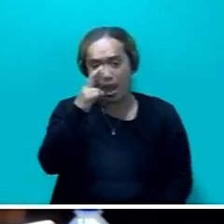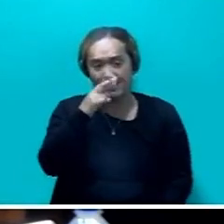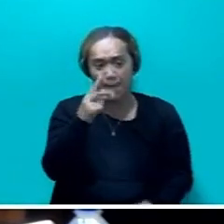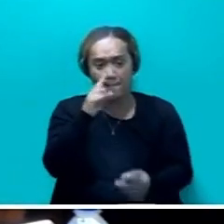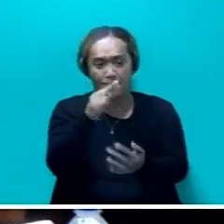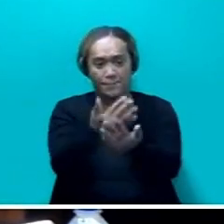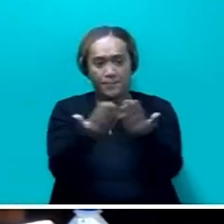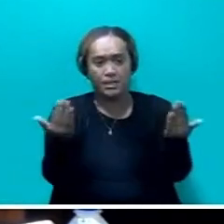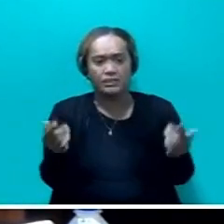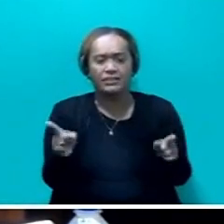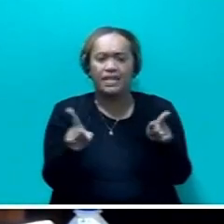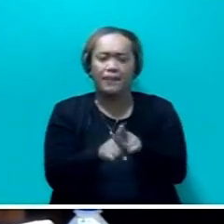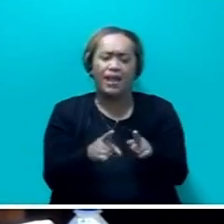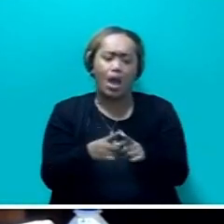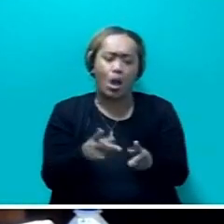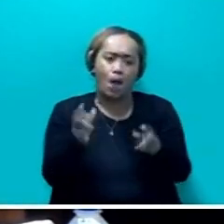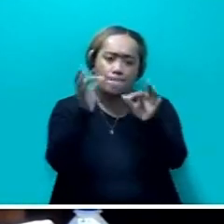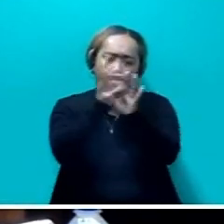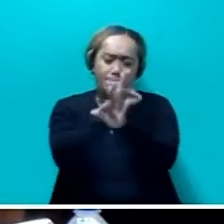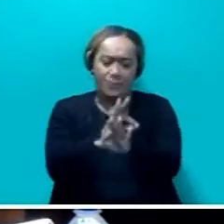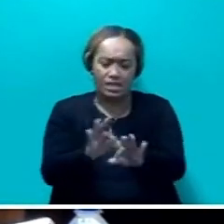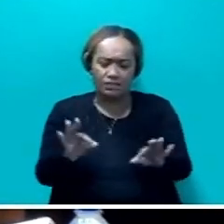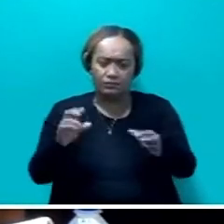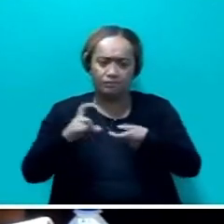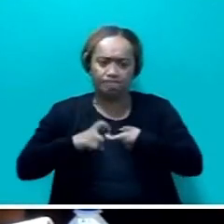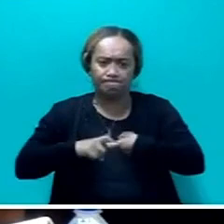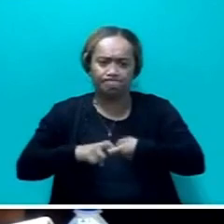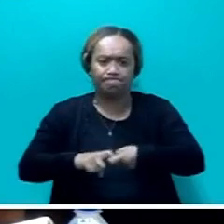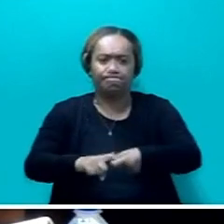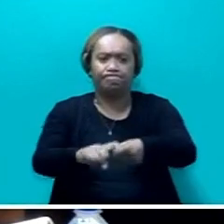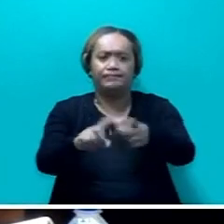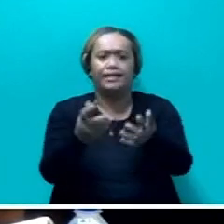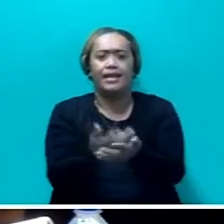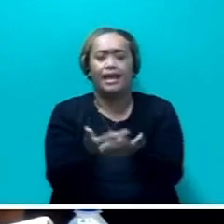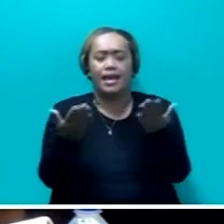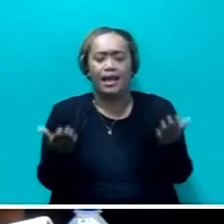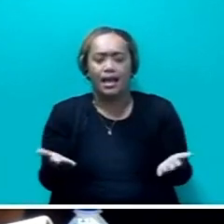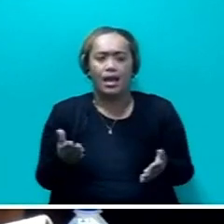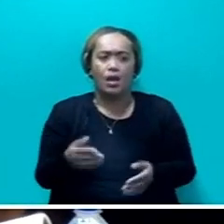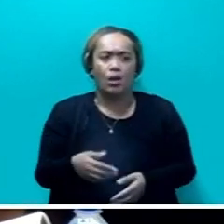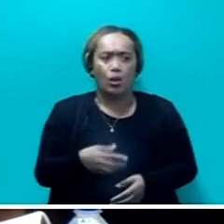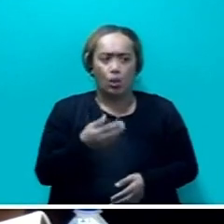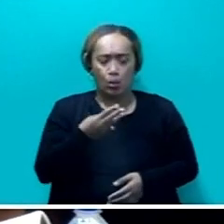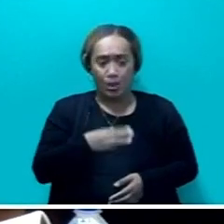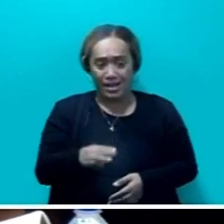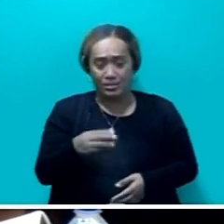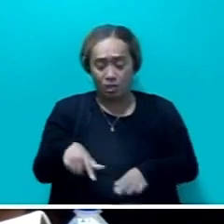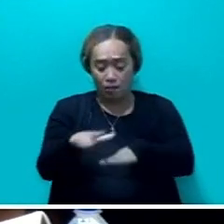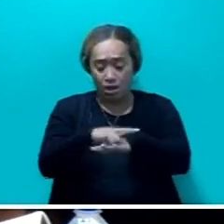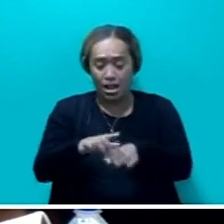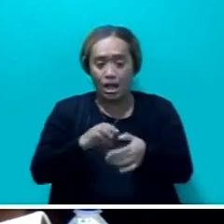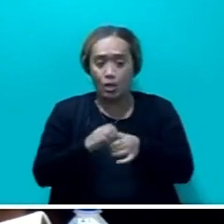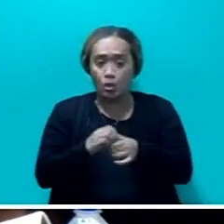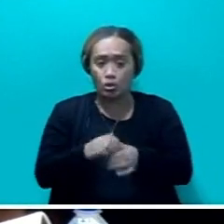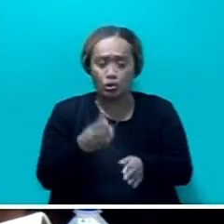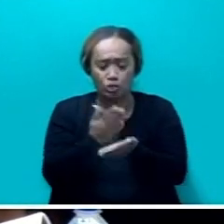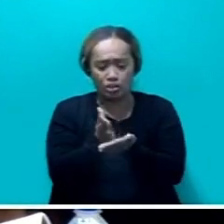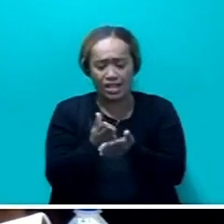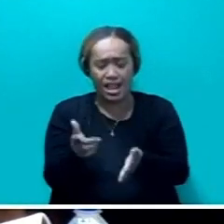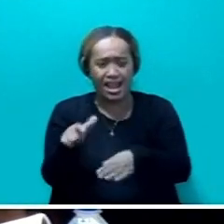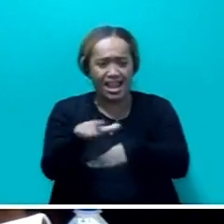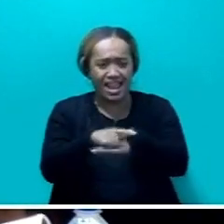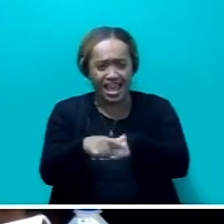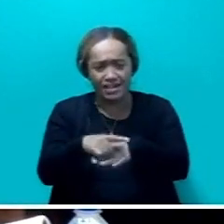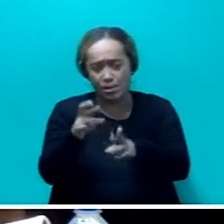Overwhelmingly, this peaceful coexistence and cooperation, the willingness of our landowners to share their resources and land, and the